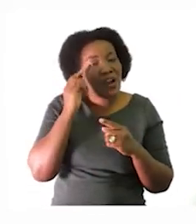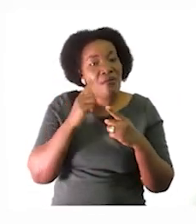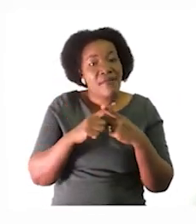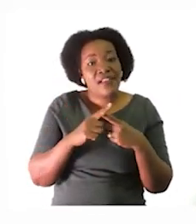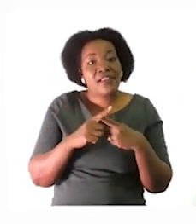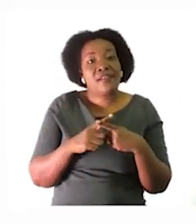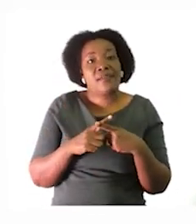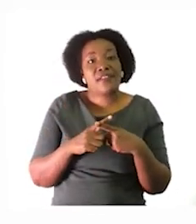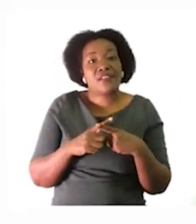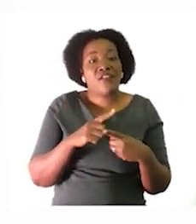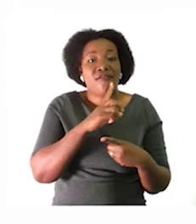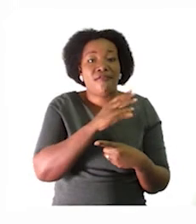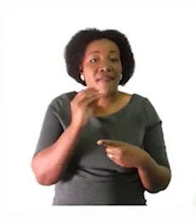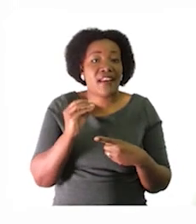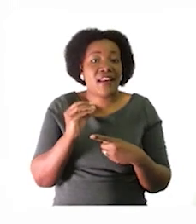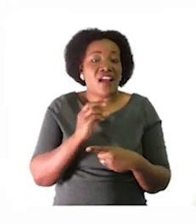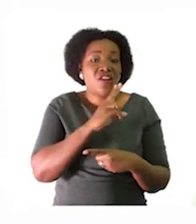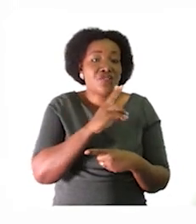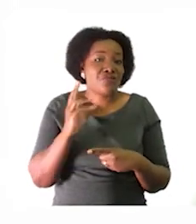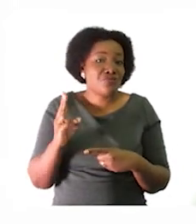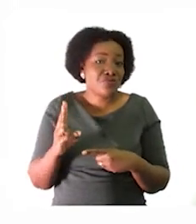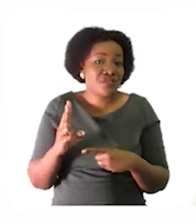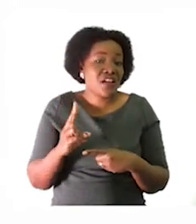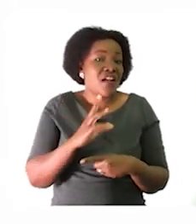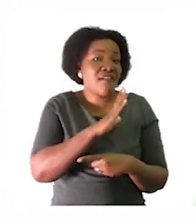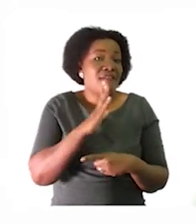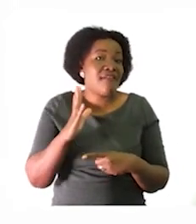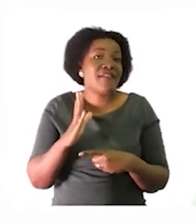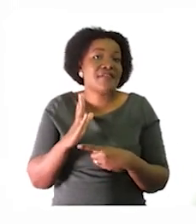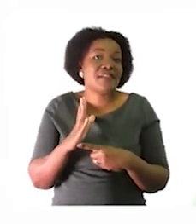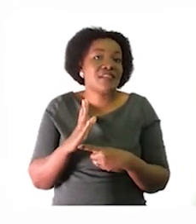of tens, twos, fives, as well as